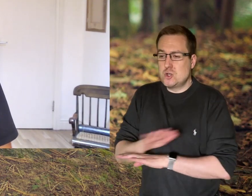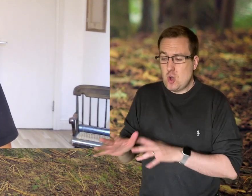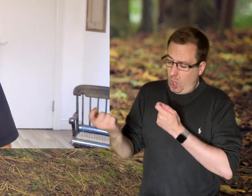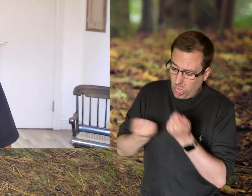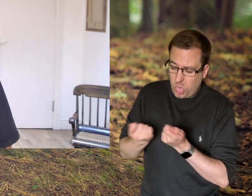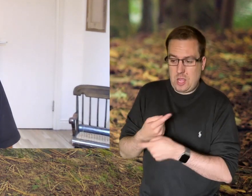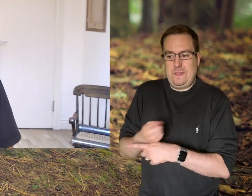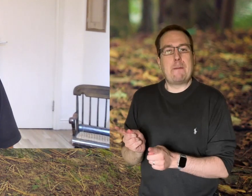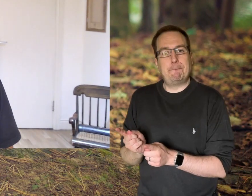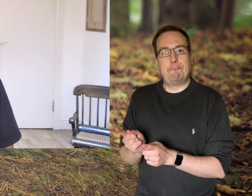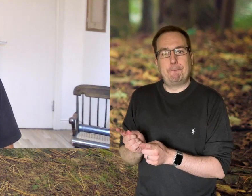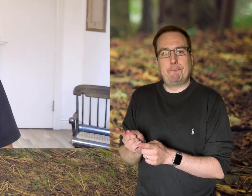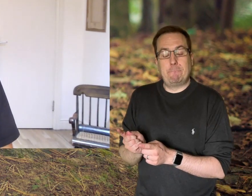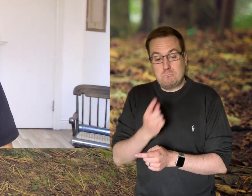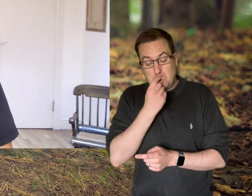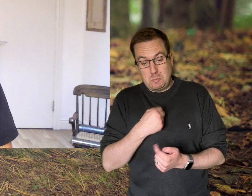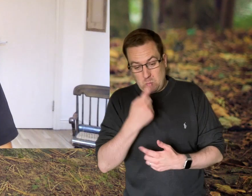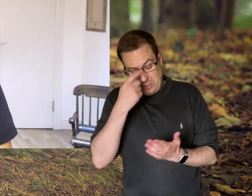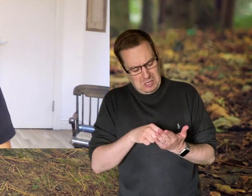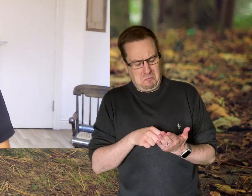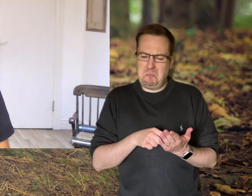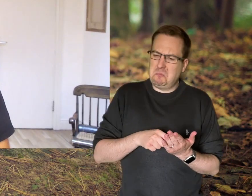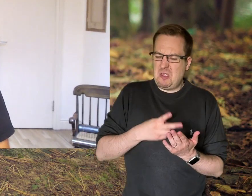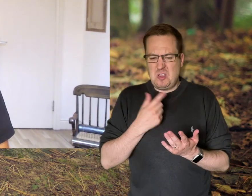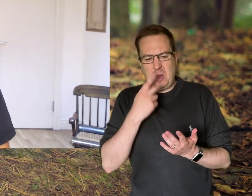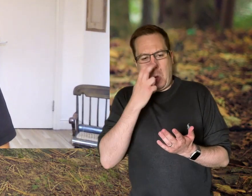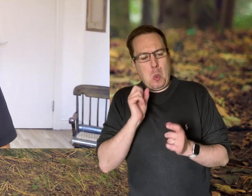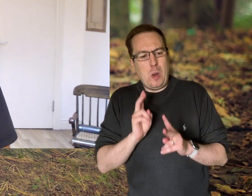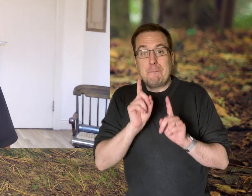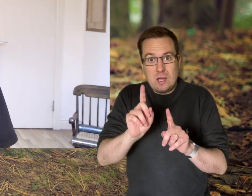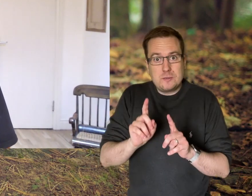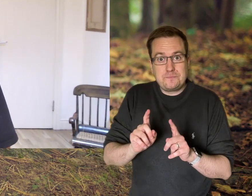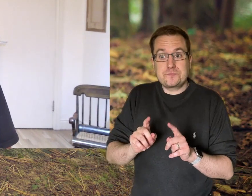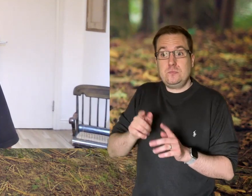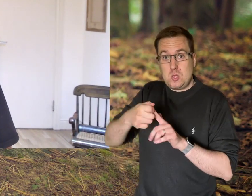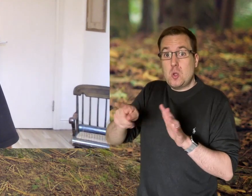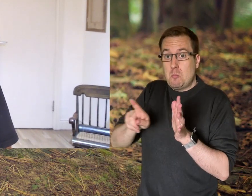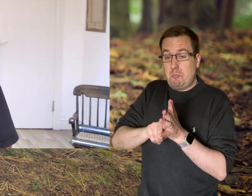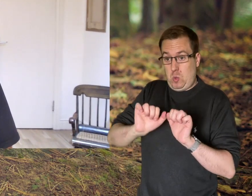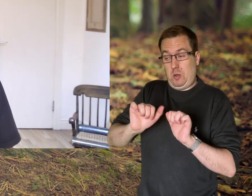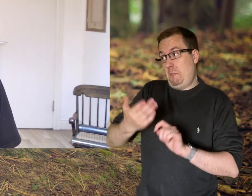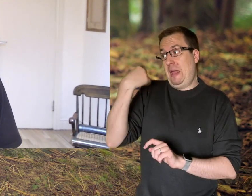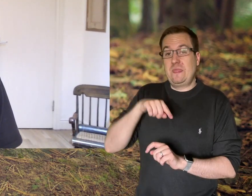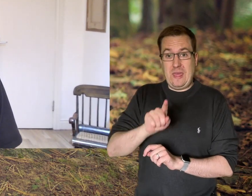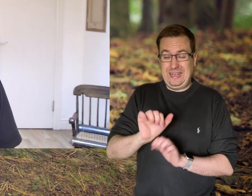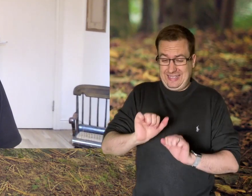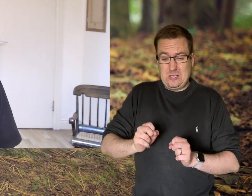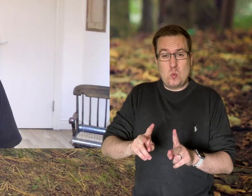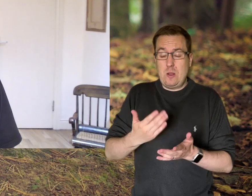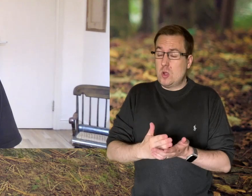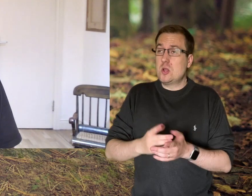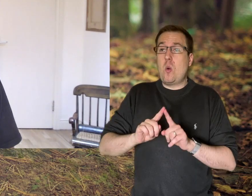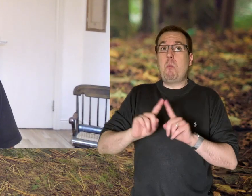might sound old-fashioned, but actually he would have been radically countercultural and light years ahead of